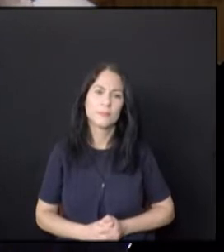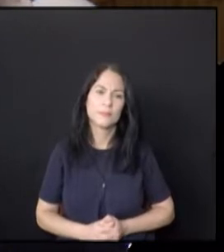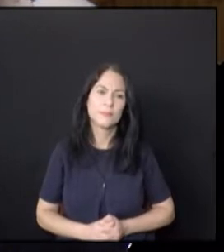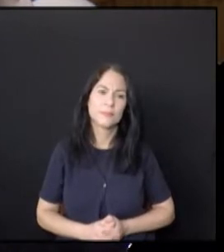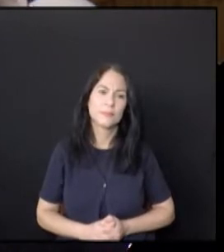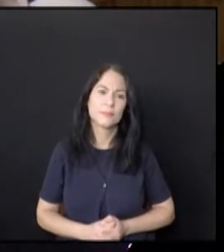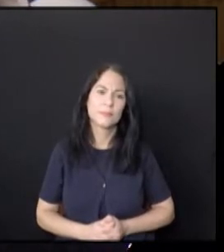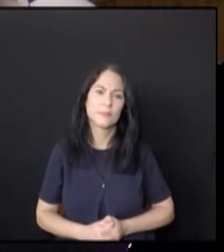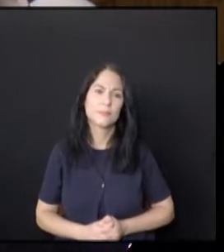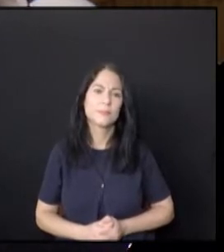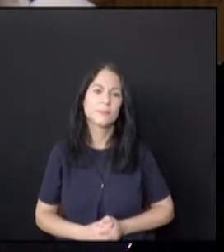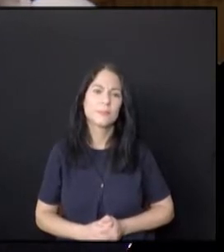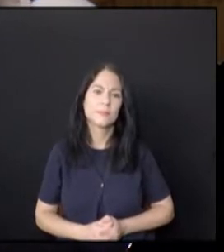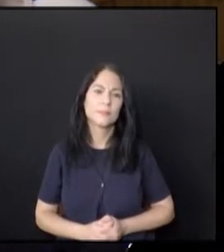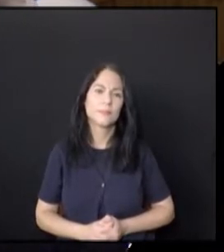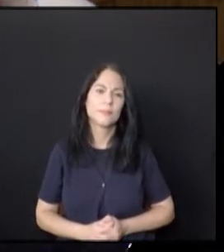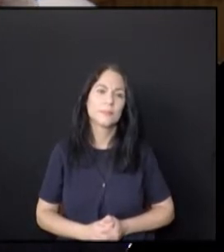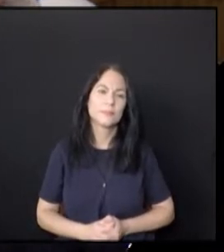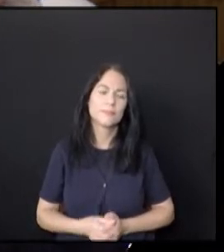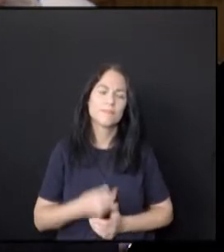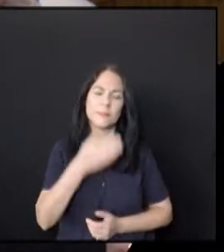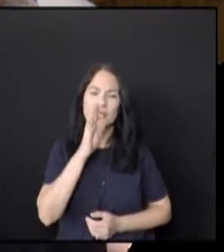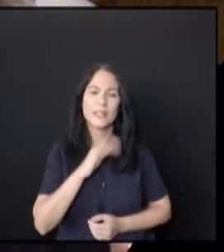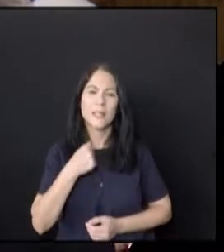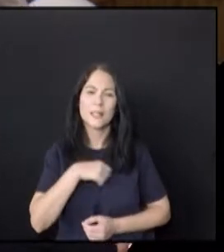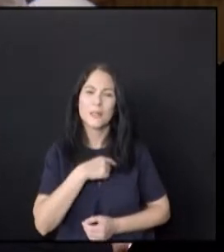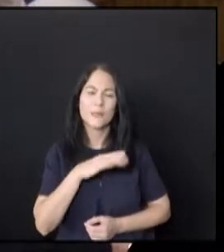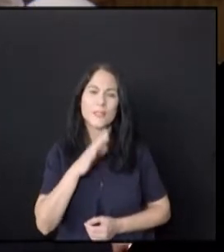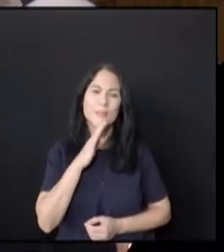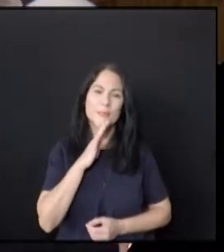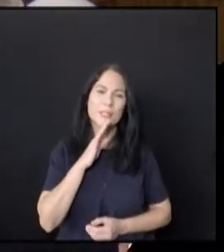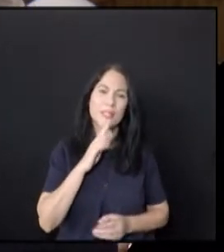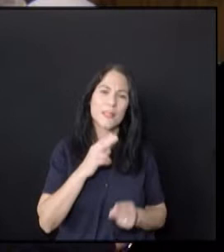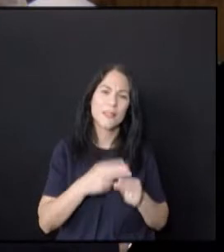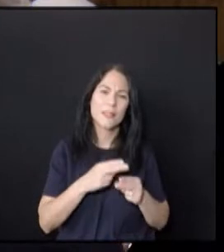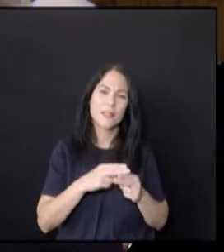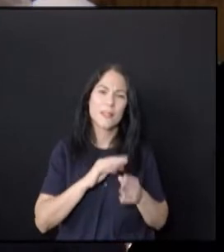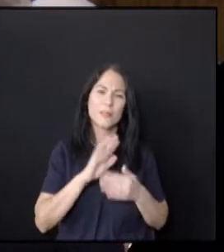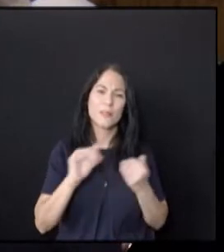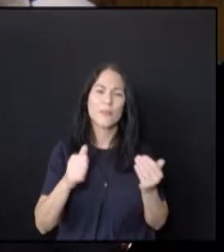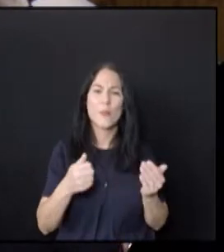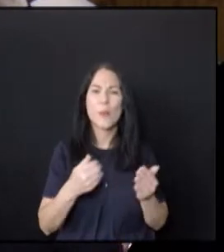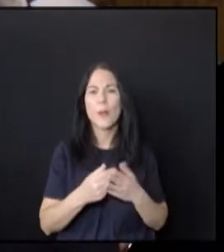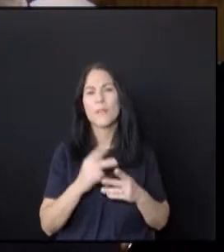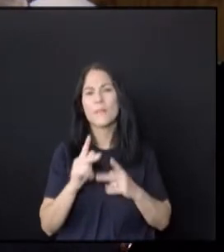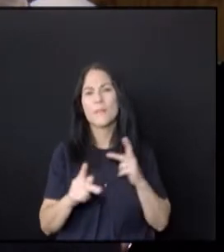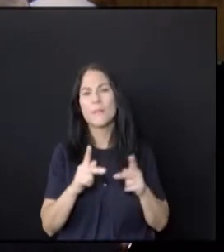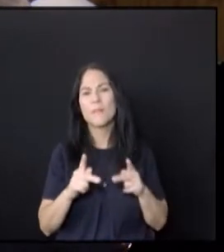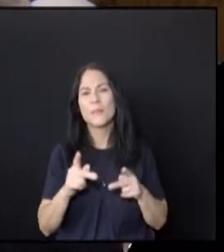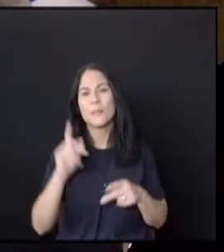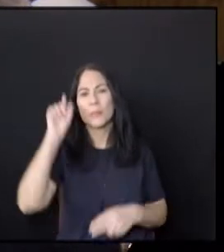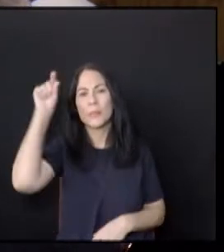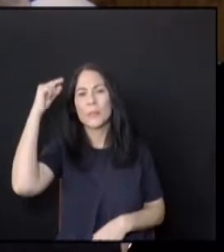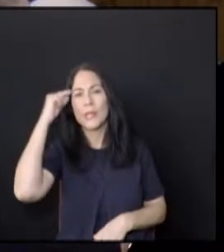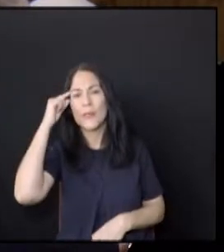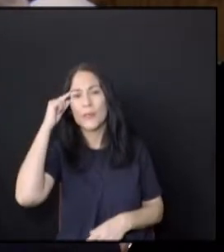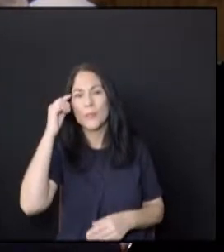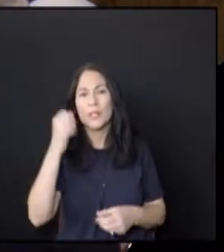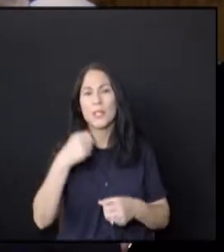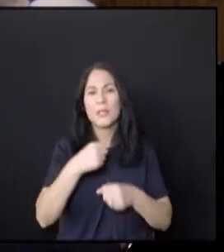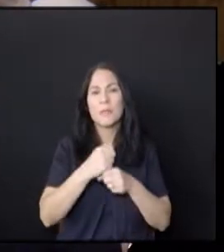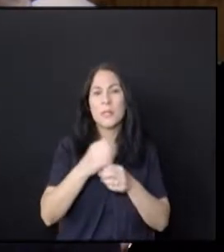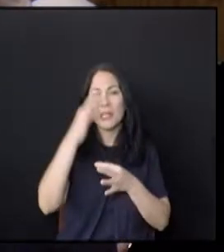God, we speak out the names of all of those in government, in decision-making